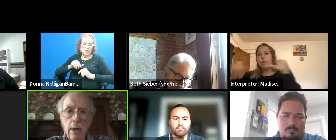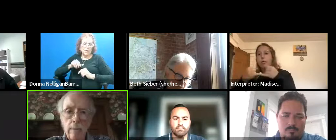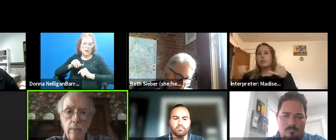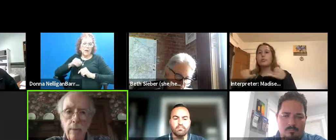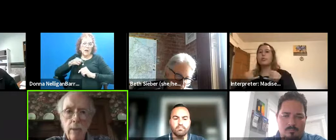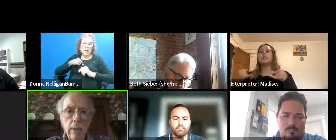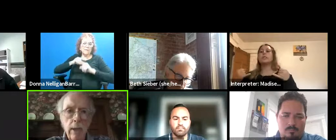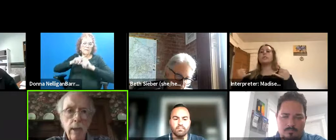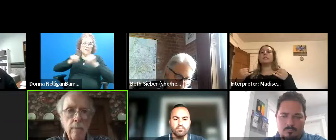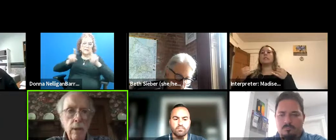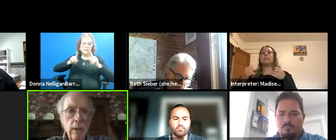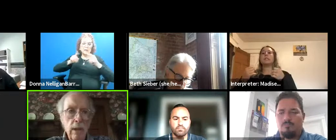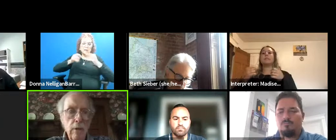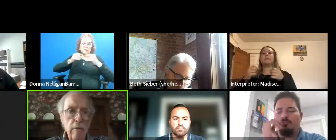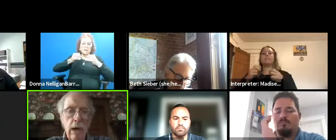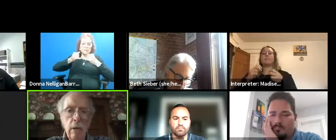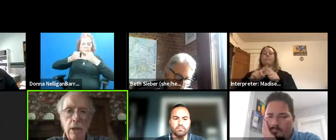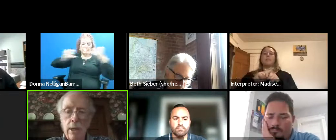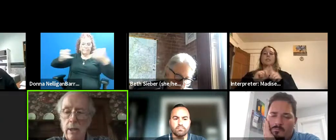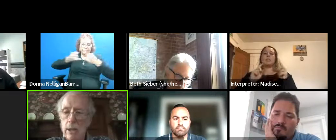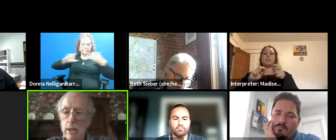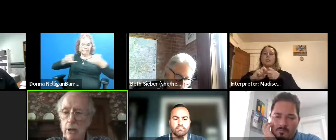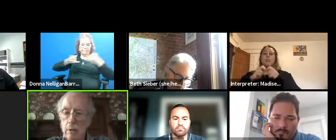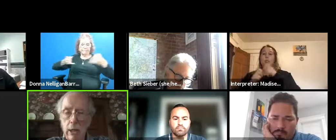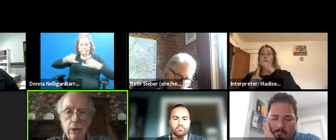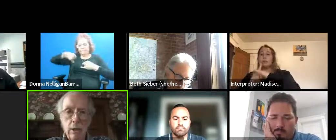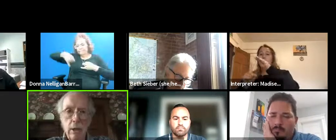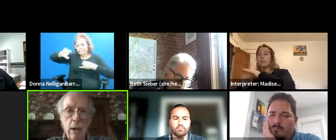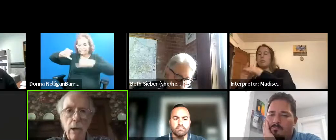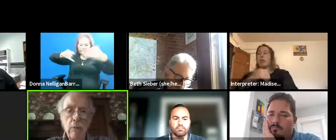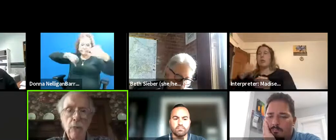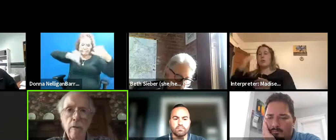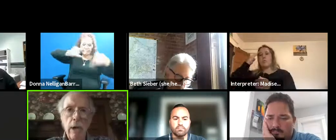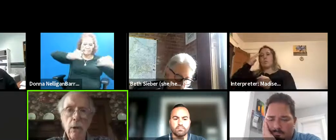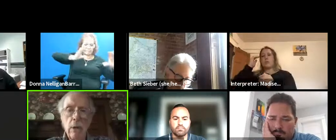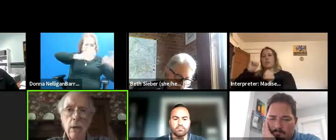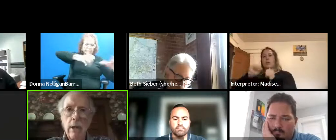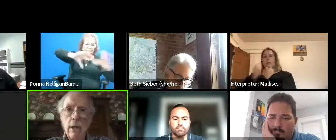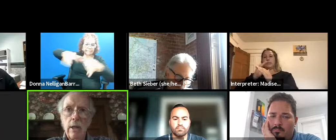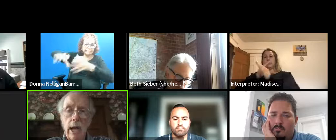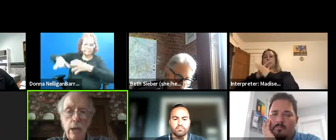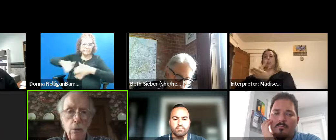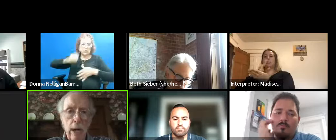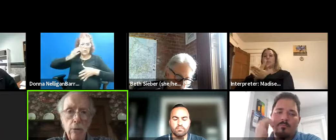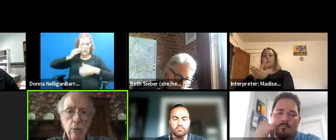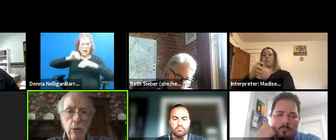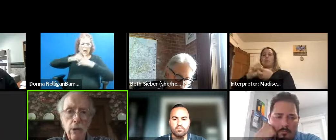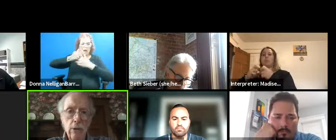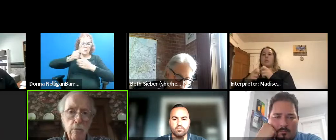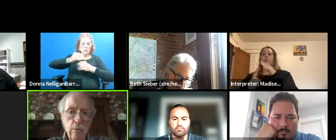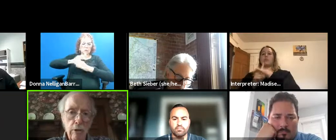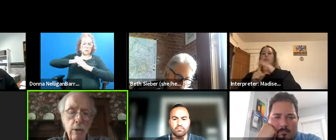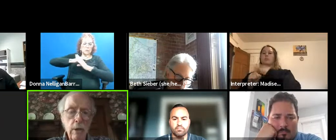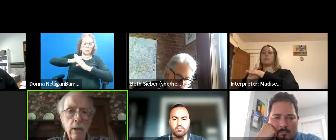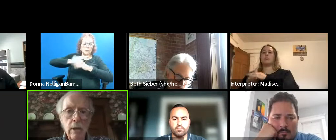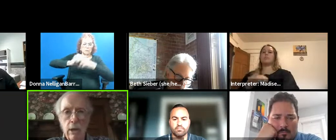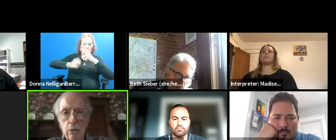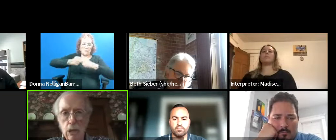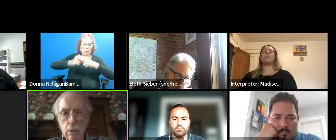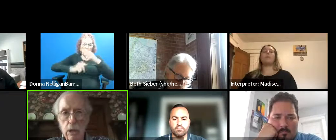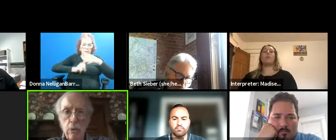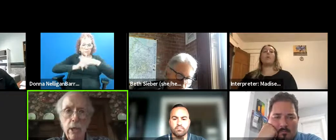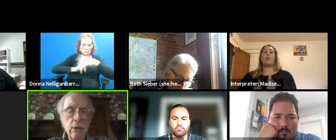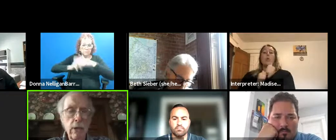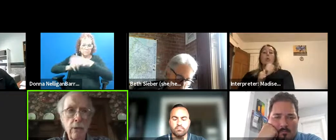avoid. We follow to the greatest extent possible, we follow natural boundaries such as the river,